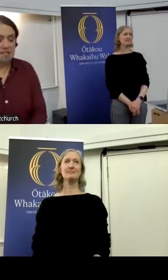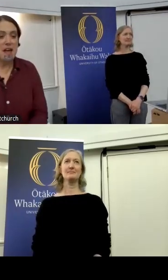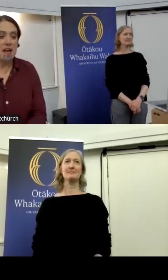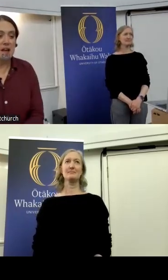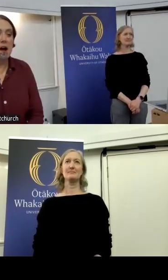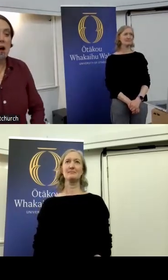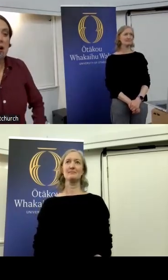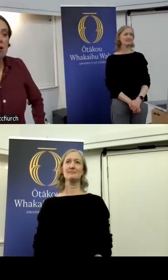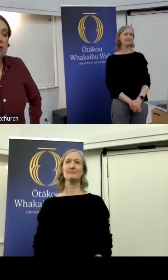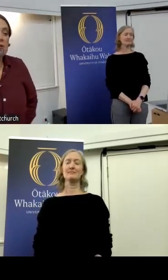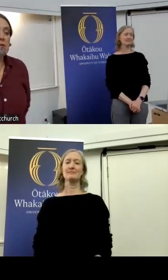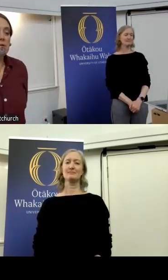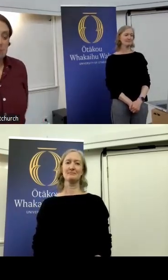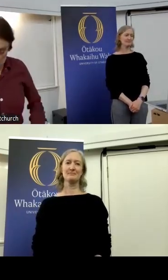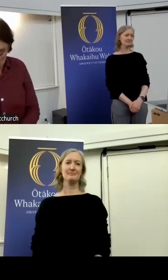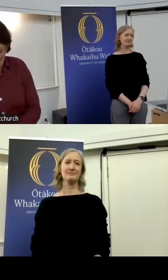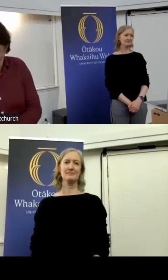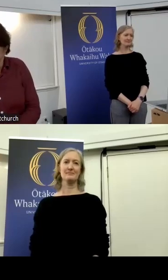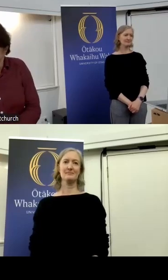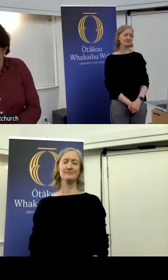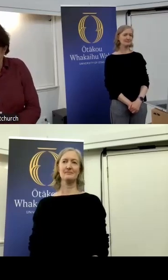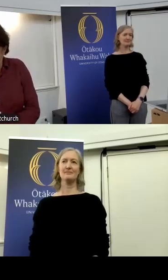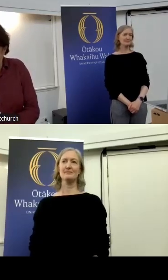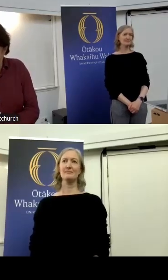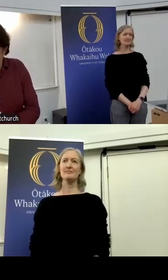E te hau.